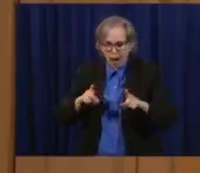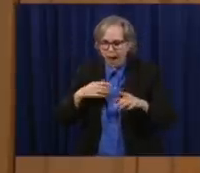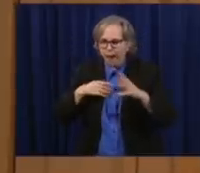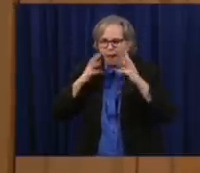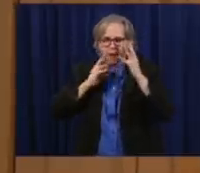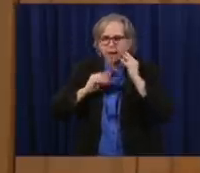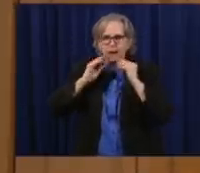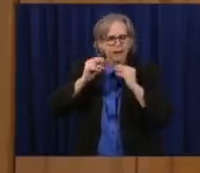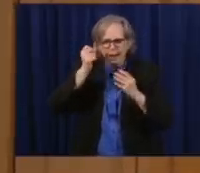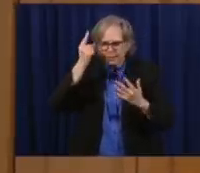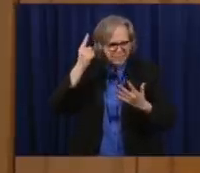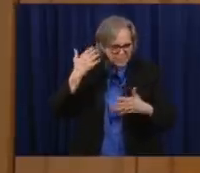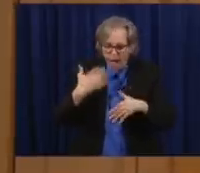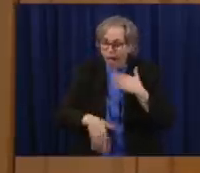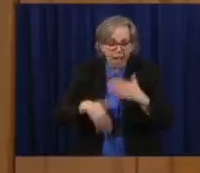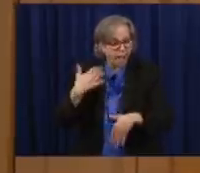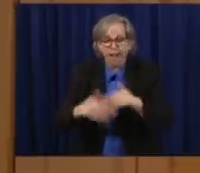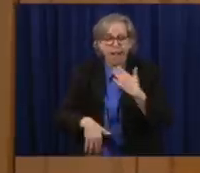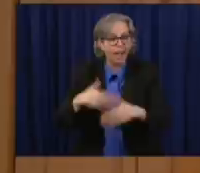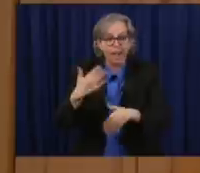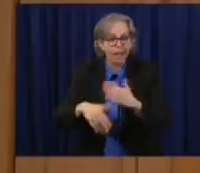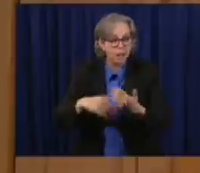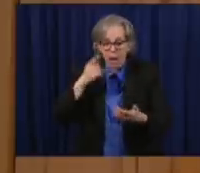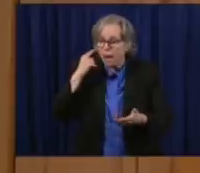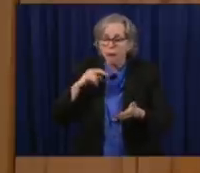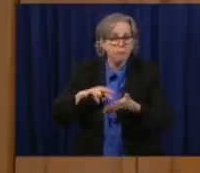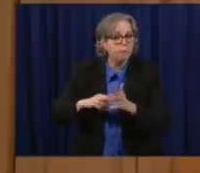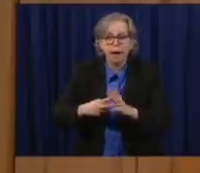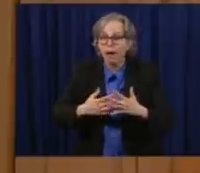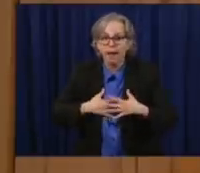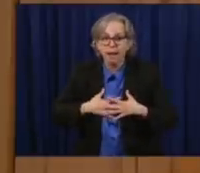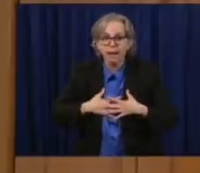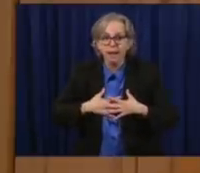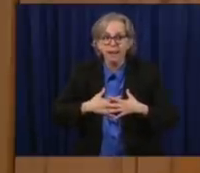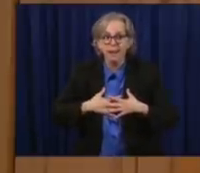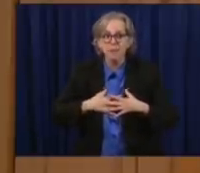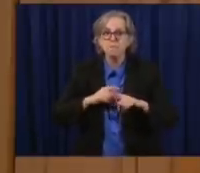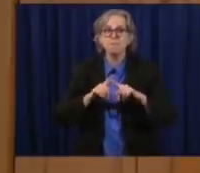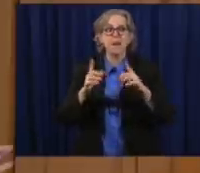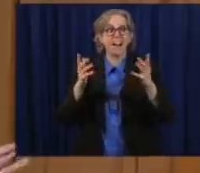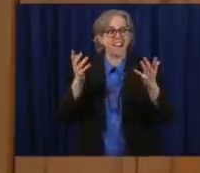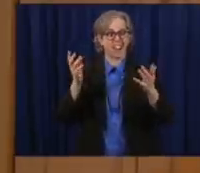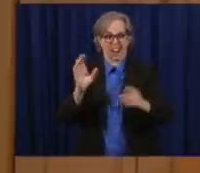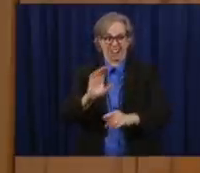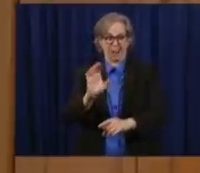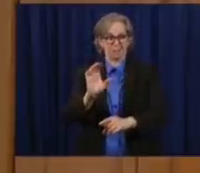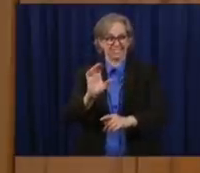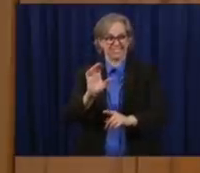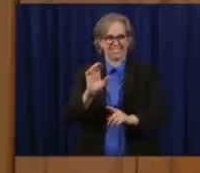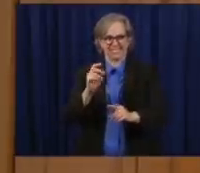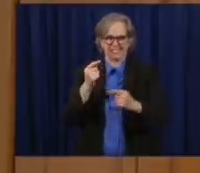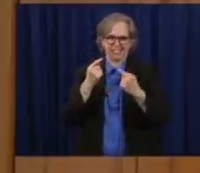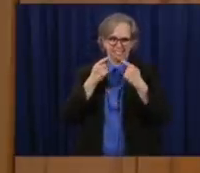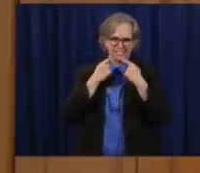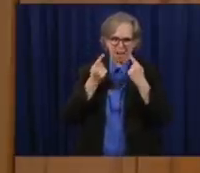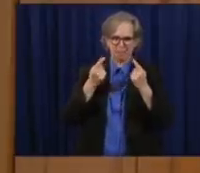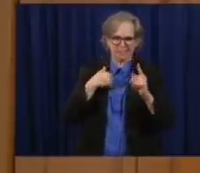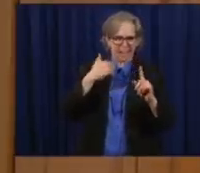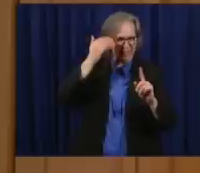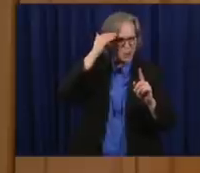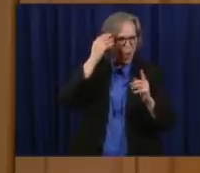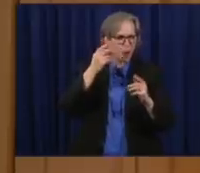you intend. But one of the things in Columbus that's really famous, you often hear it, and I know Mayor Ginther mentioned it the other